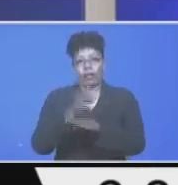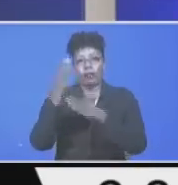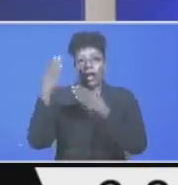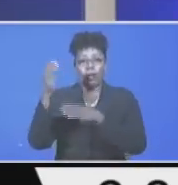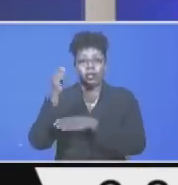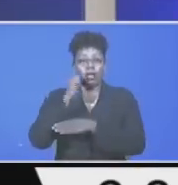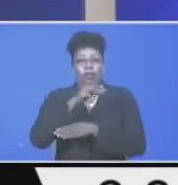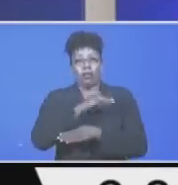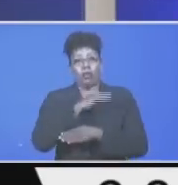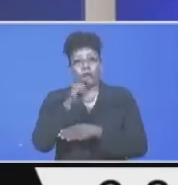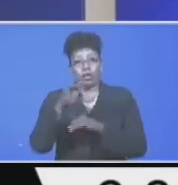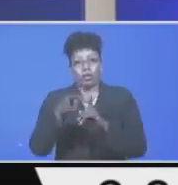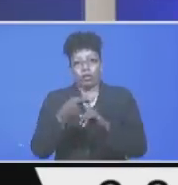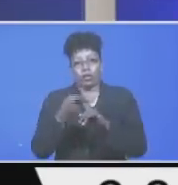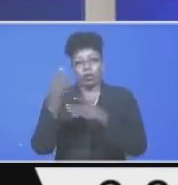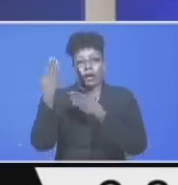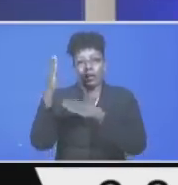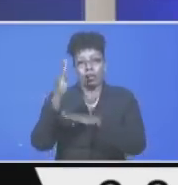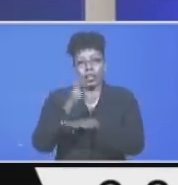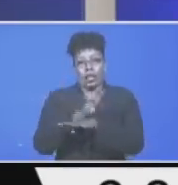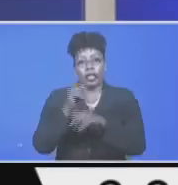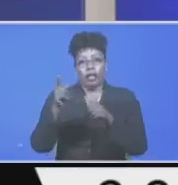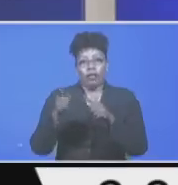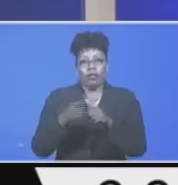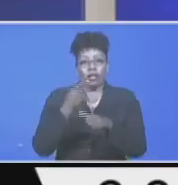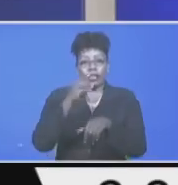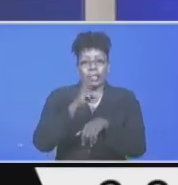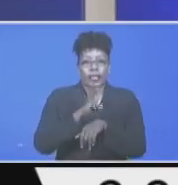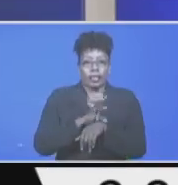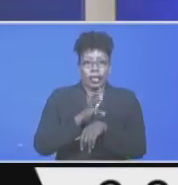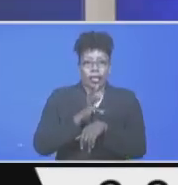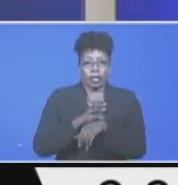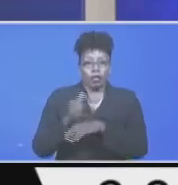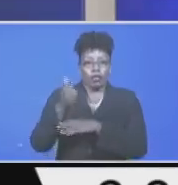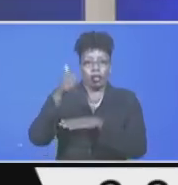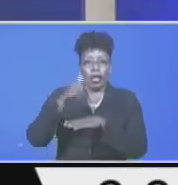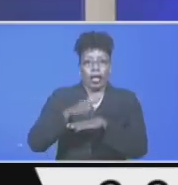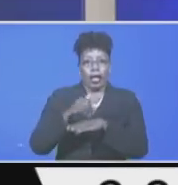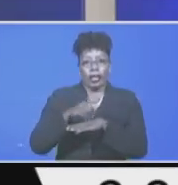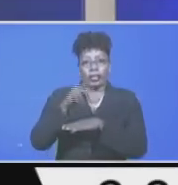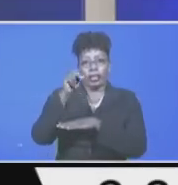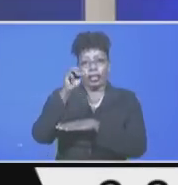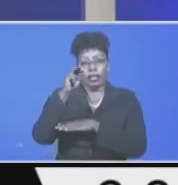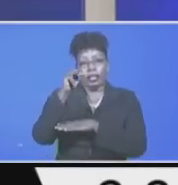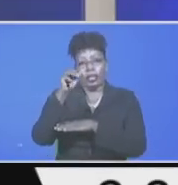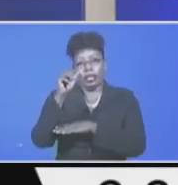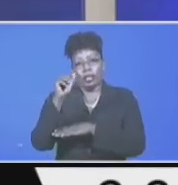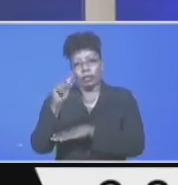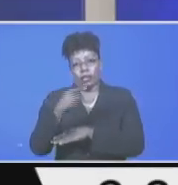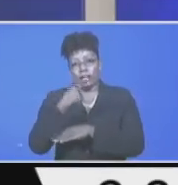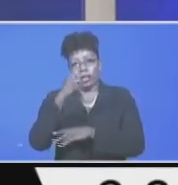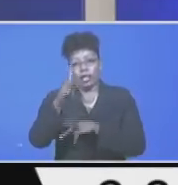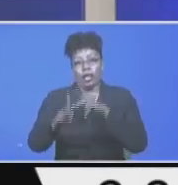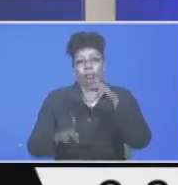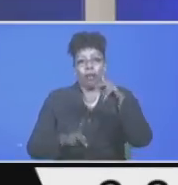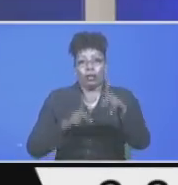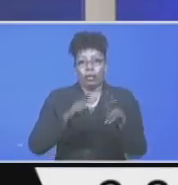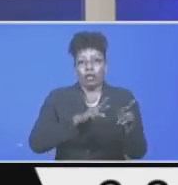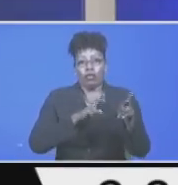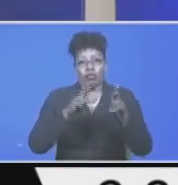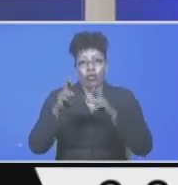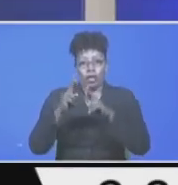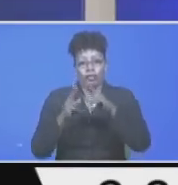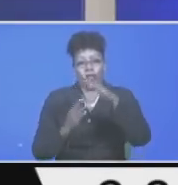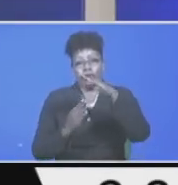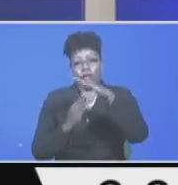Munnings. Welcome to the Bahamas Tonight, first at 6. Thanks for tuning in. Officials at the National Emergency Management Agency advising the public to be prepared for the